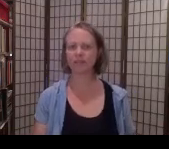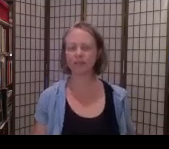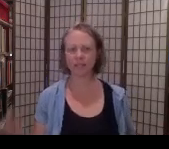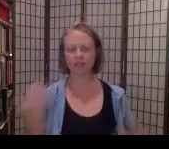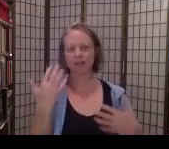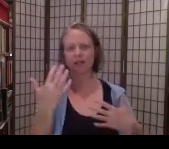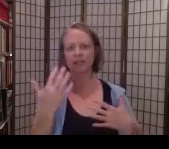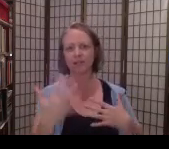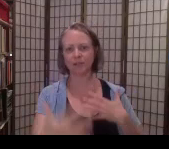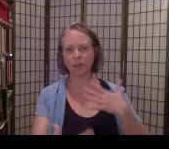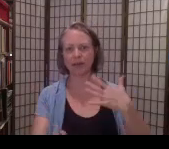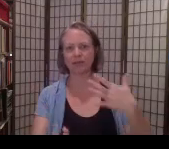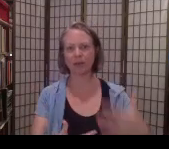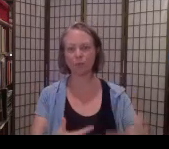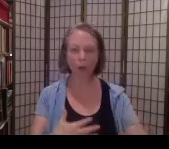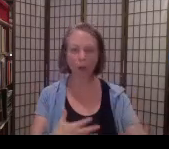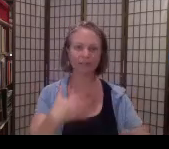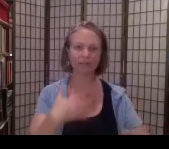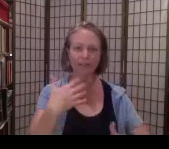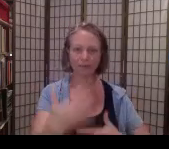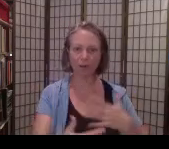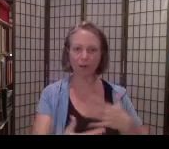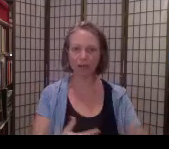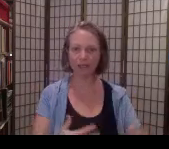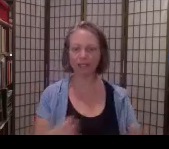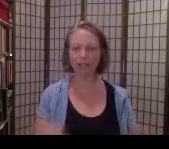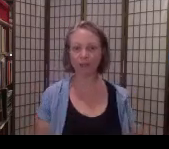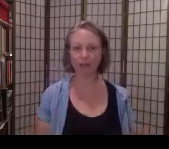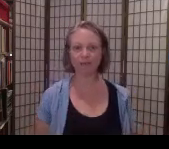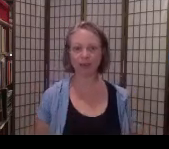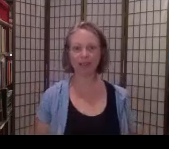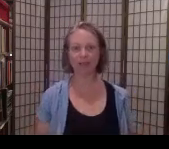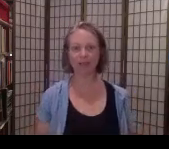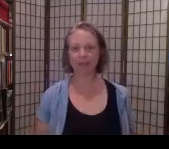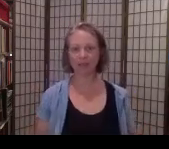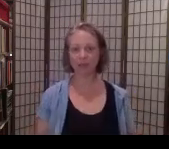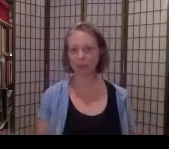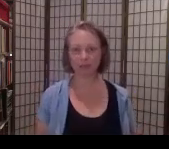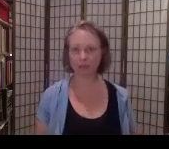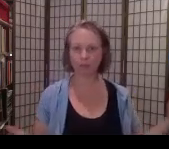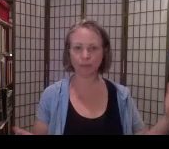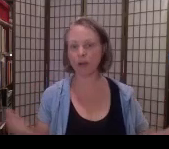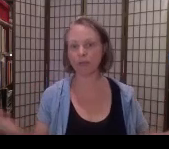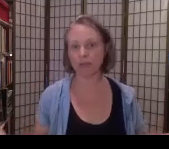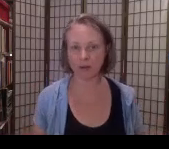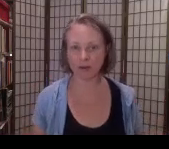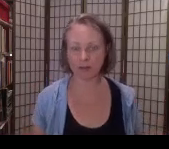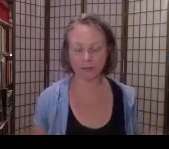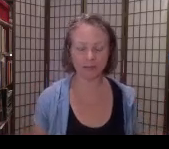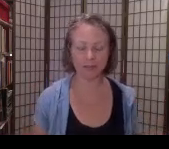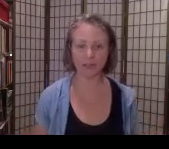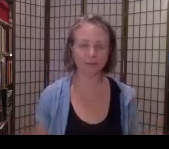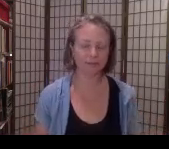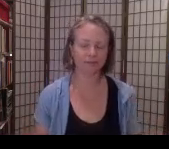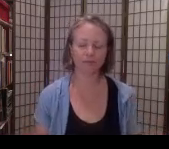there's this sense of like, no matter what, life will go on. Like, okay, fine. Maybe humans blow up the earth and,